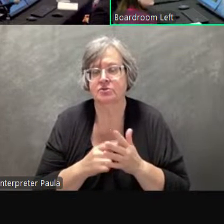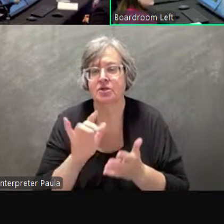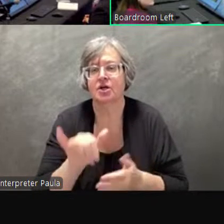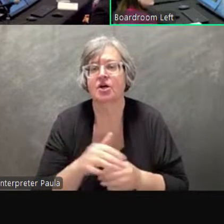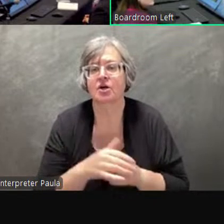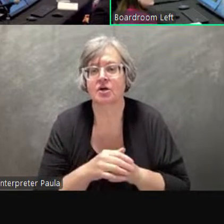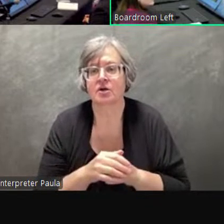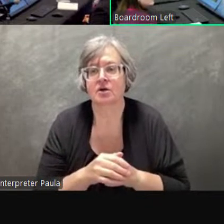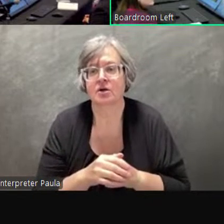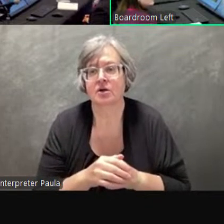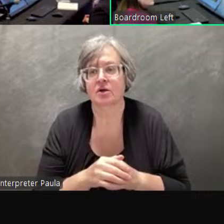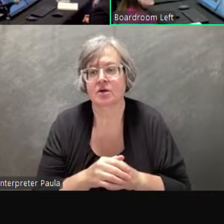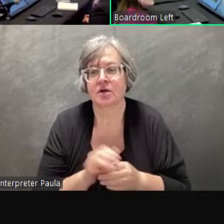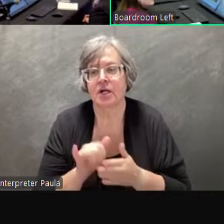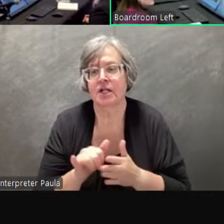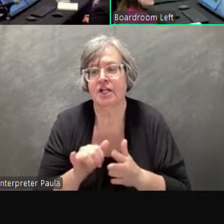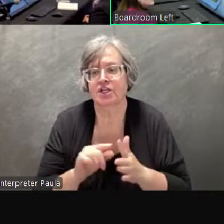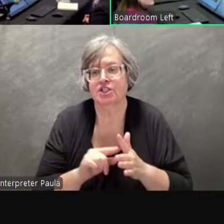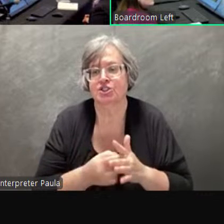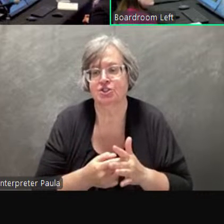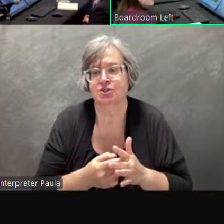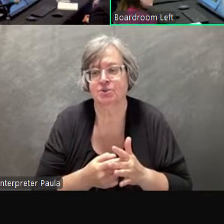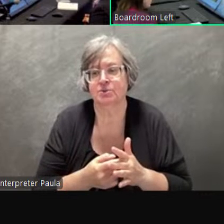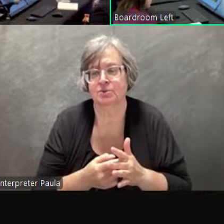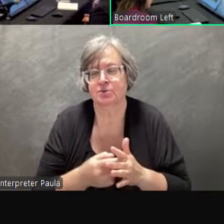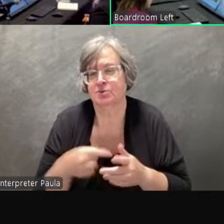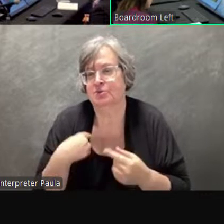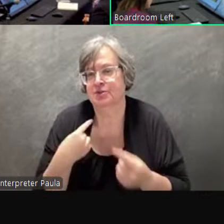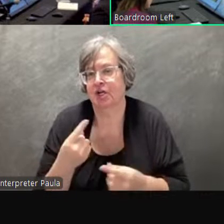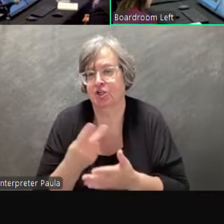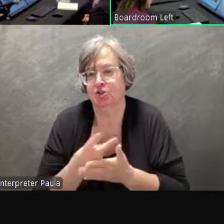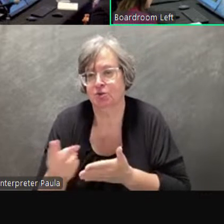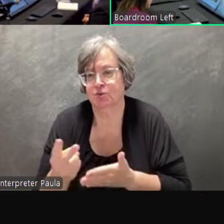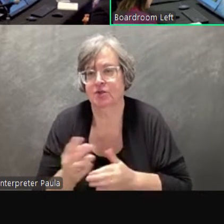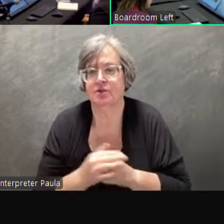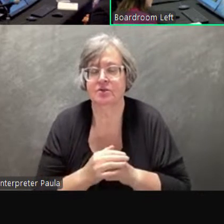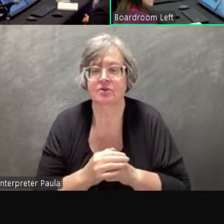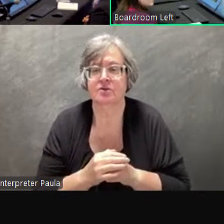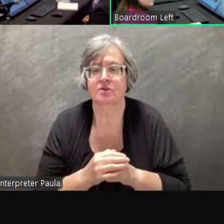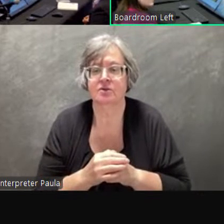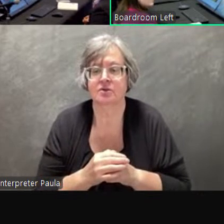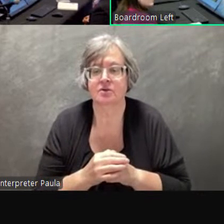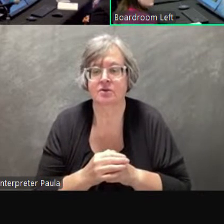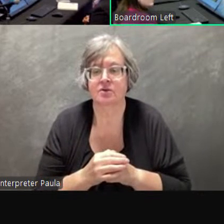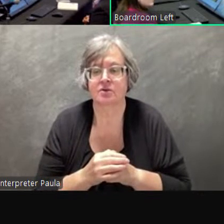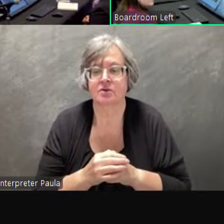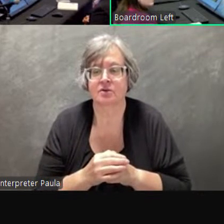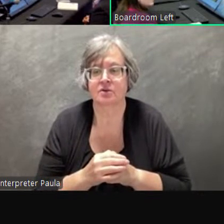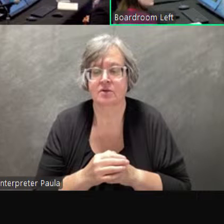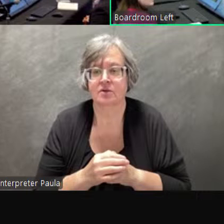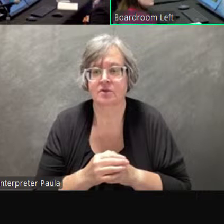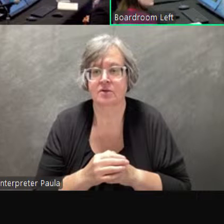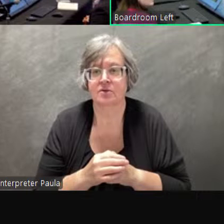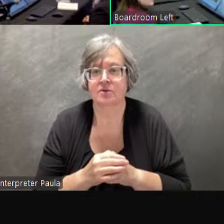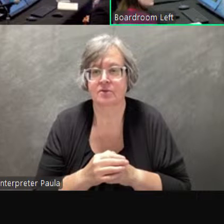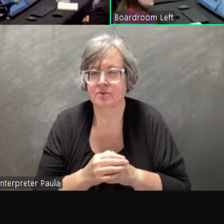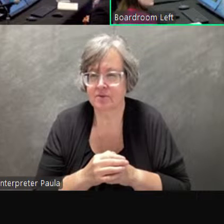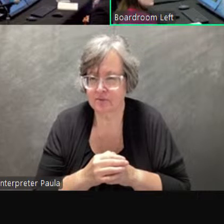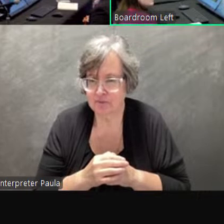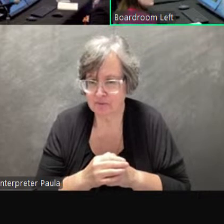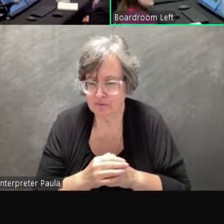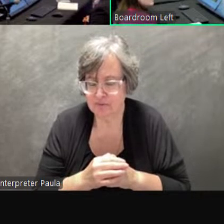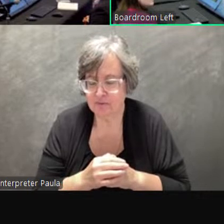really just getting underway in the last couple of weeks. The Senate side is who we've been primarily engaging with over the